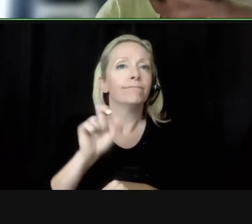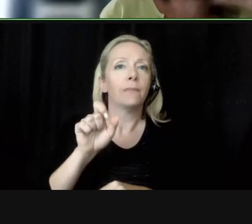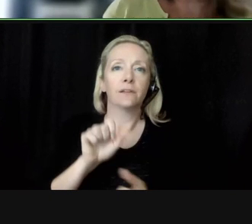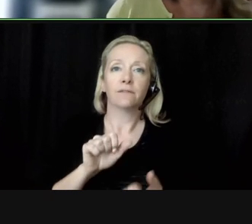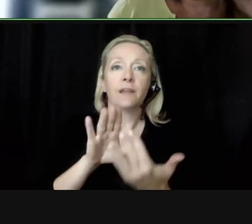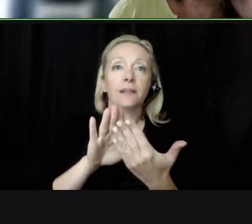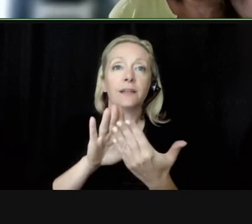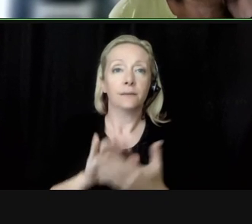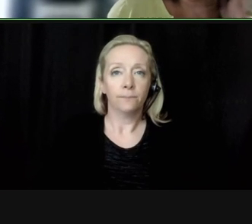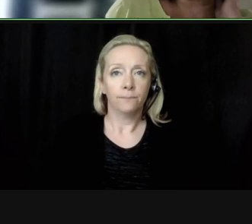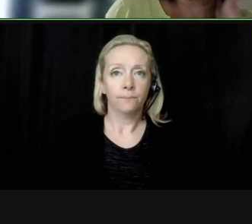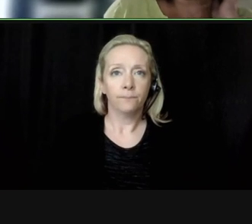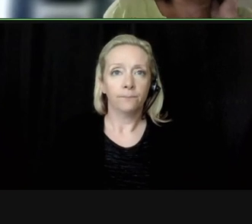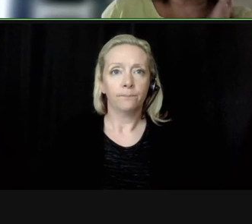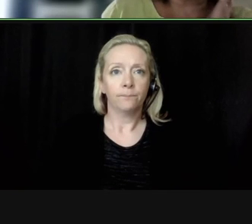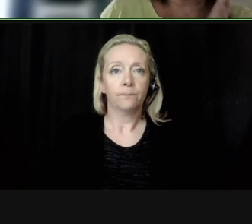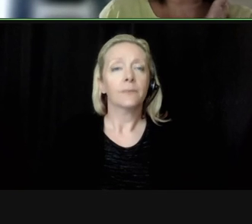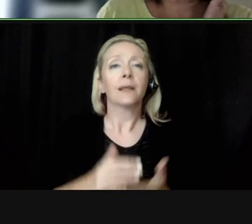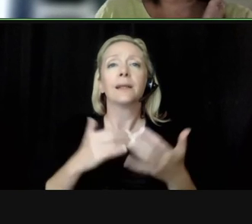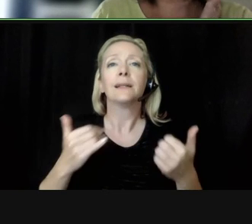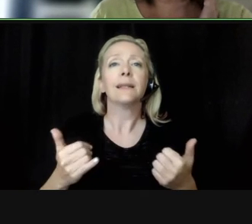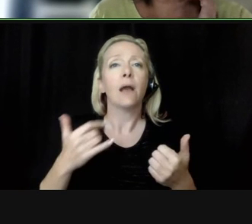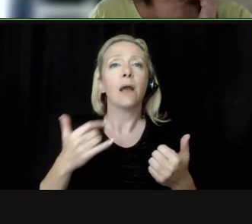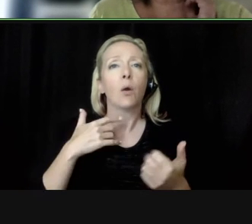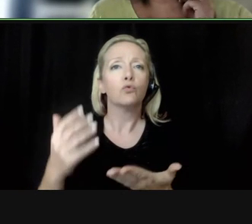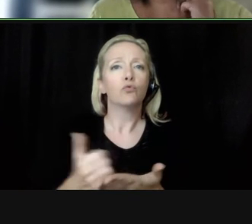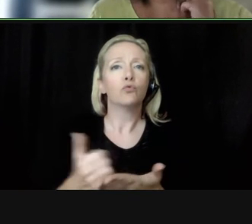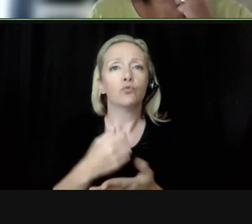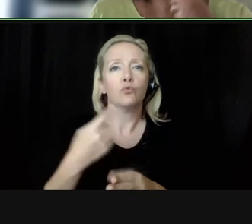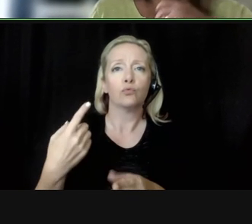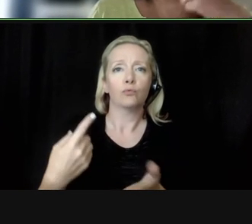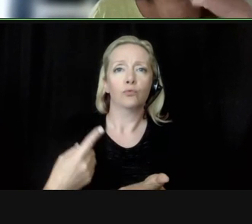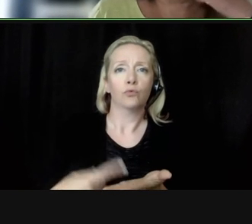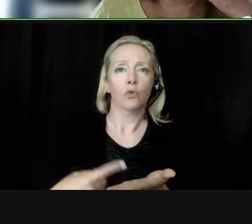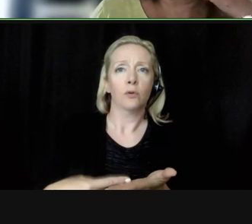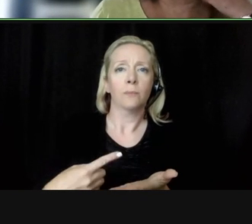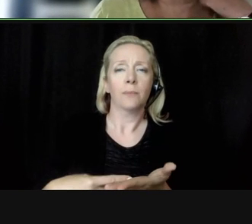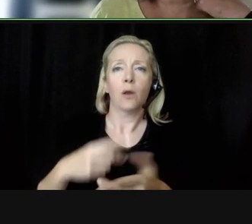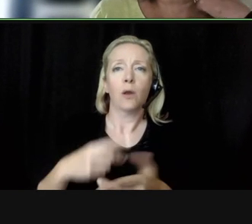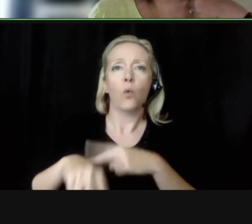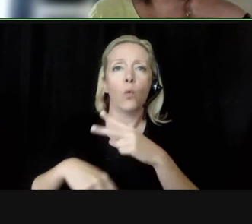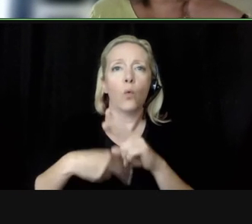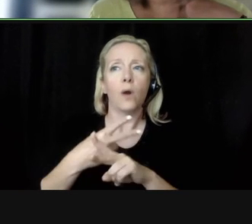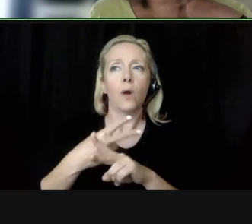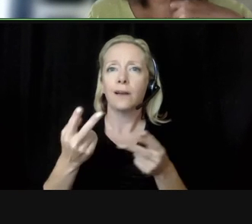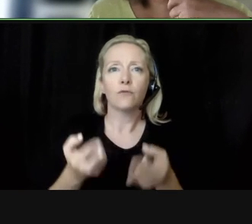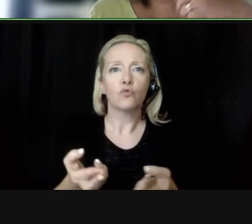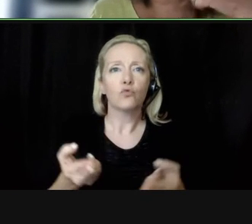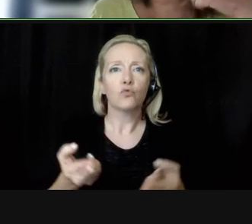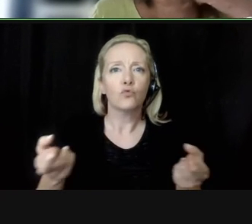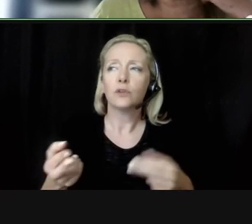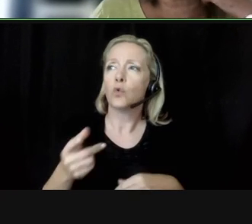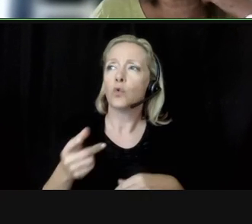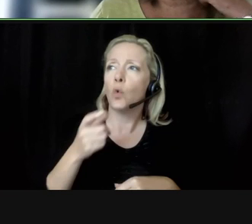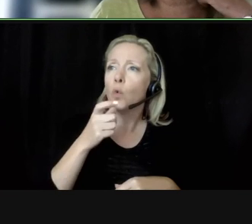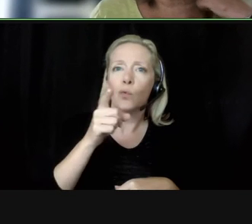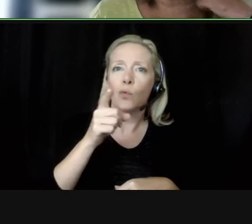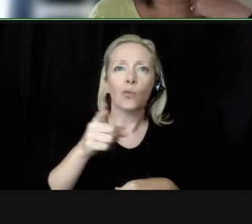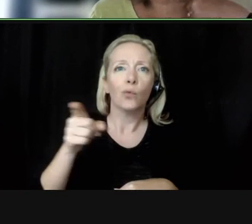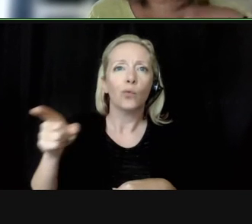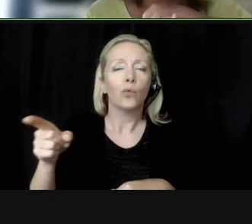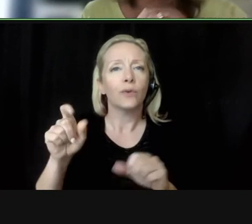Um, I wanted to address like who can help you with sensory issues that might be related either to clothing or whatever.